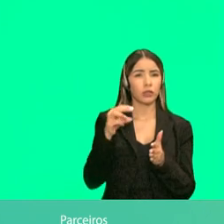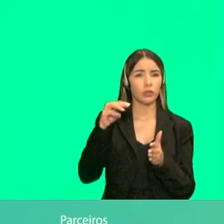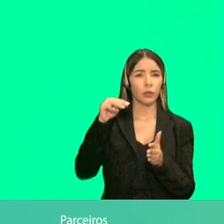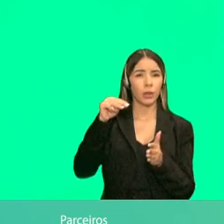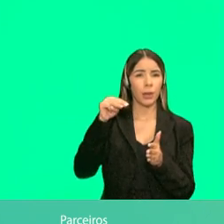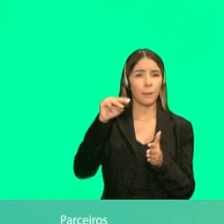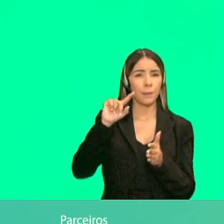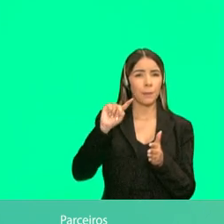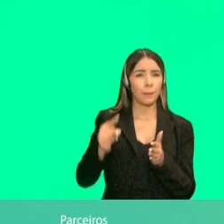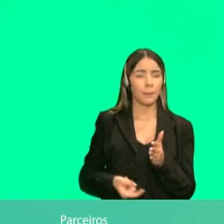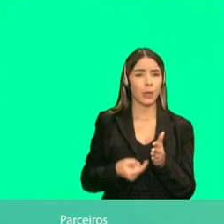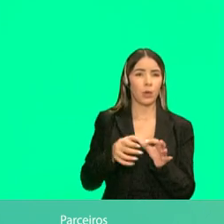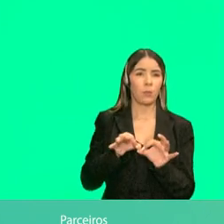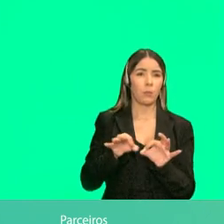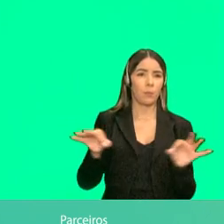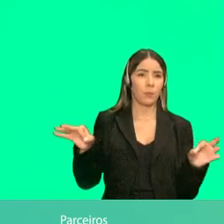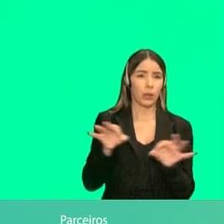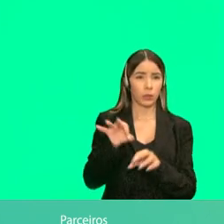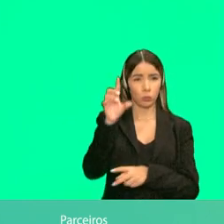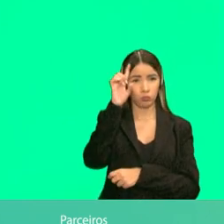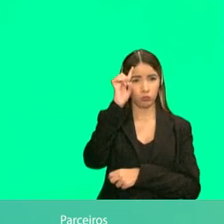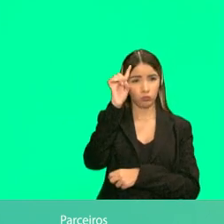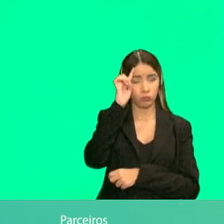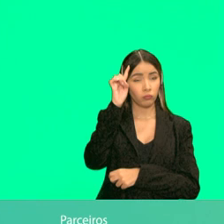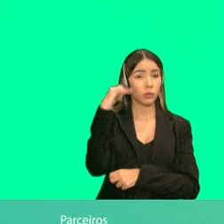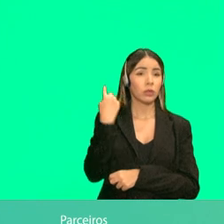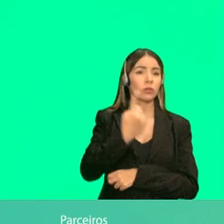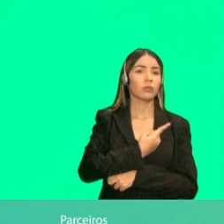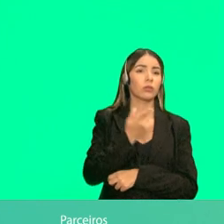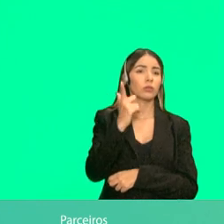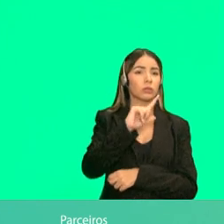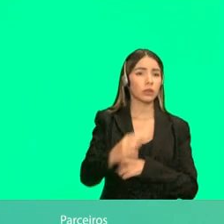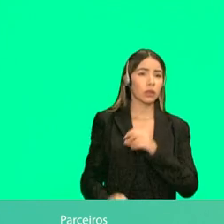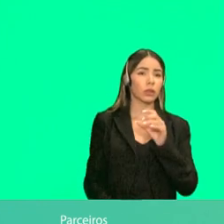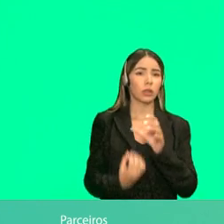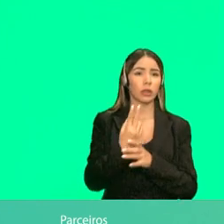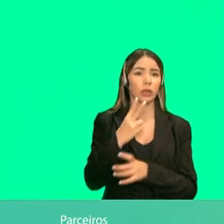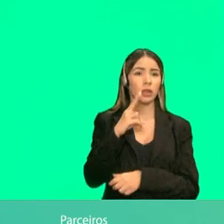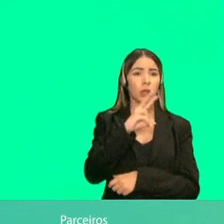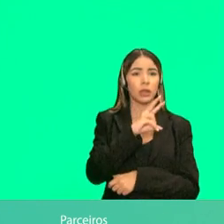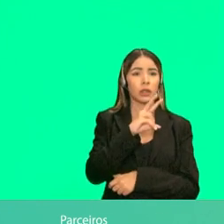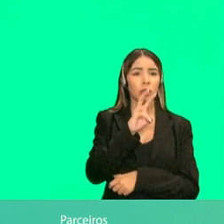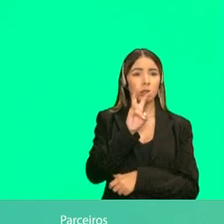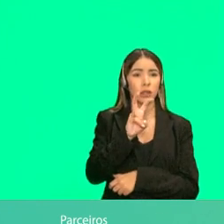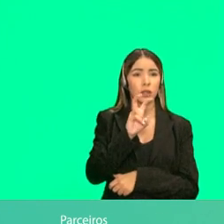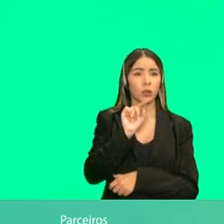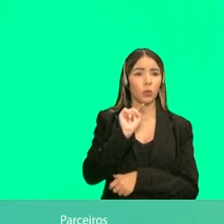route, also assessing this for